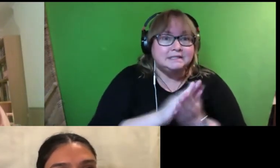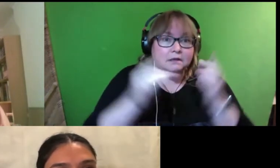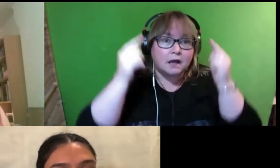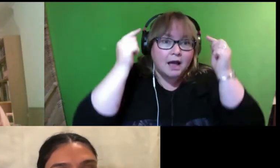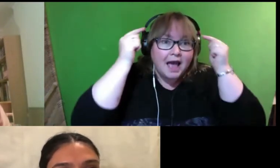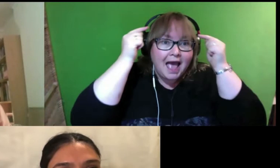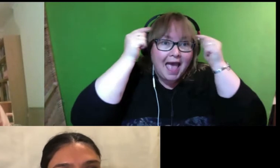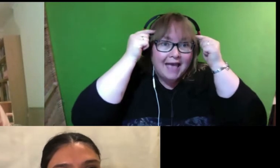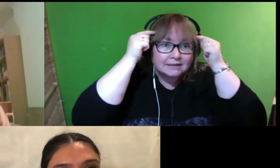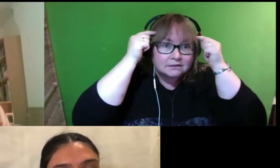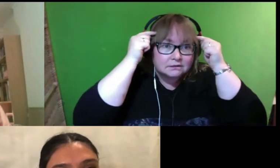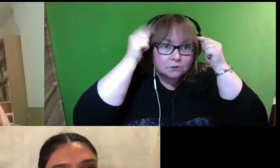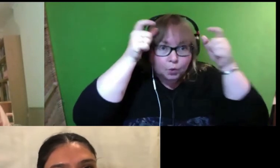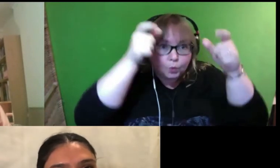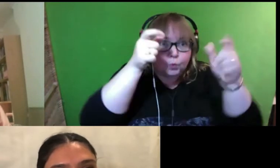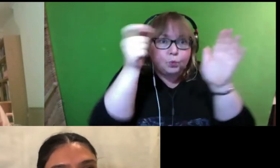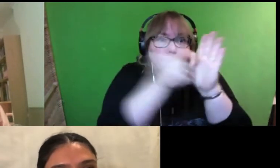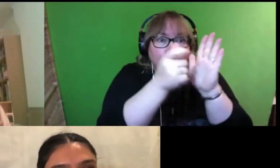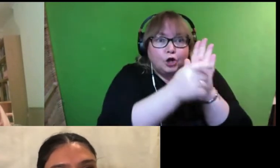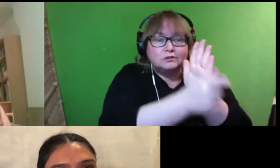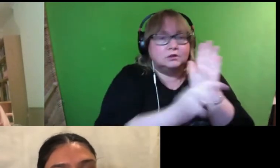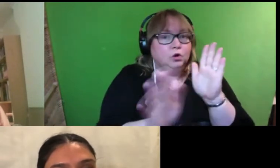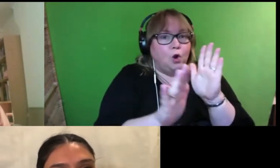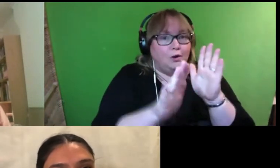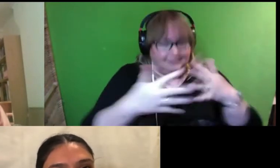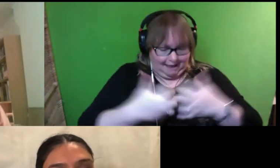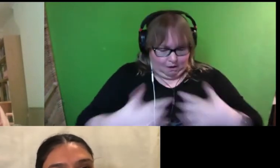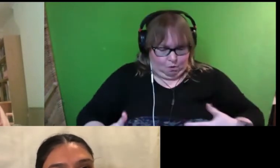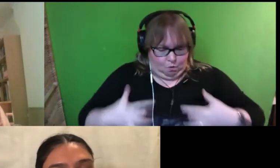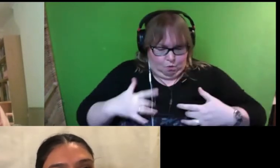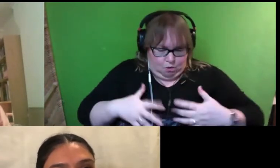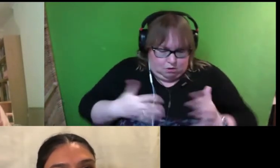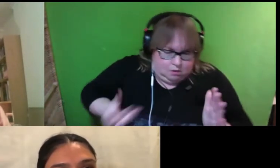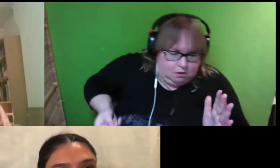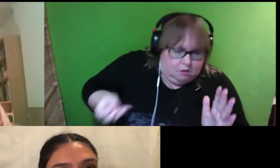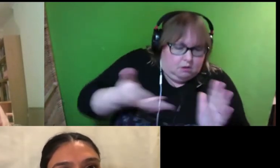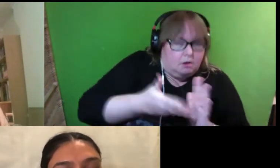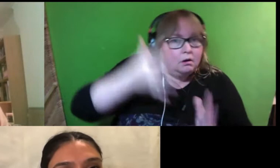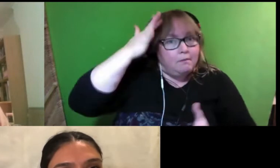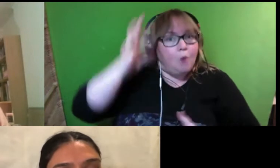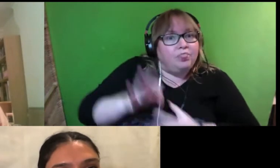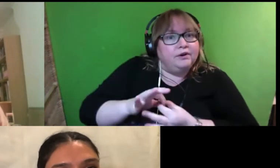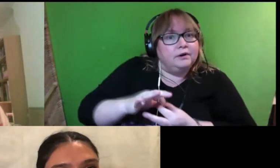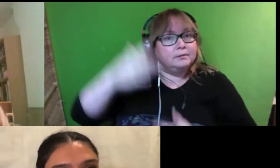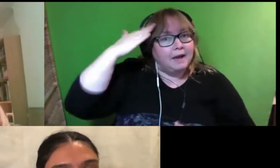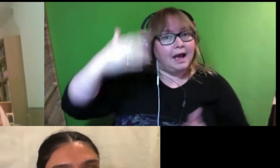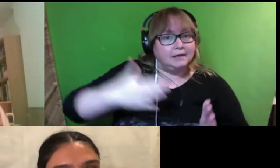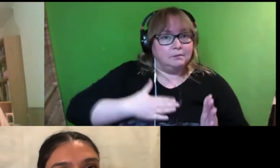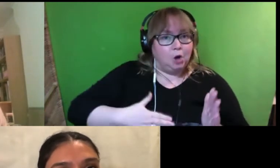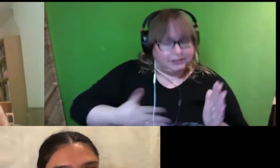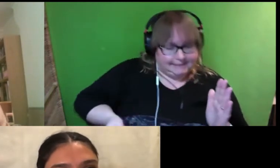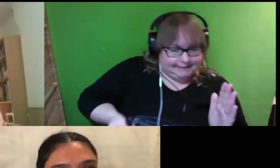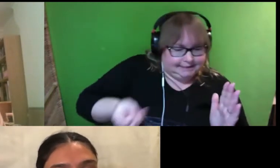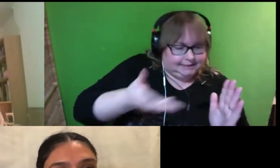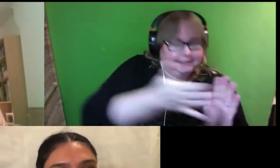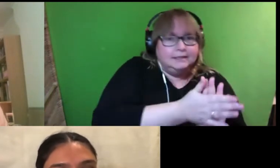your body." And I feel like that's kind of, for both of us, I mean, it's less about writing for me, because